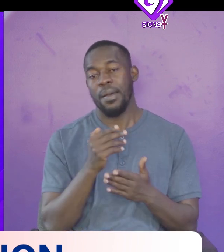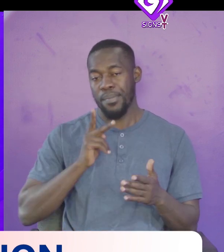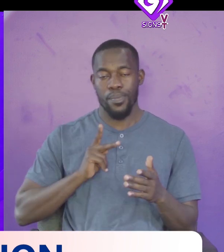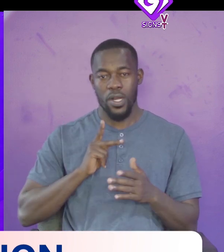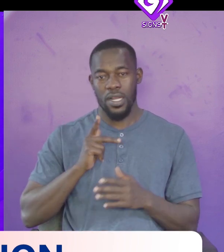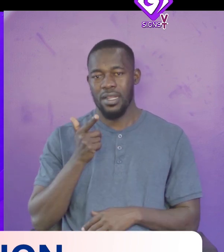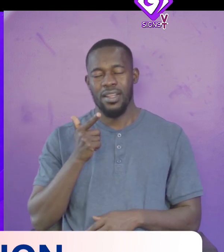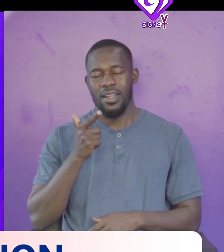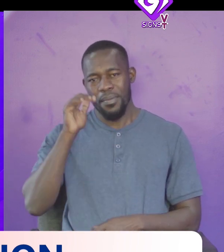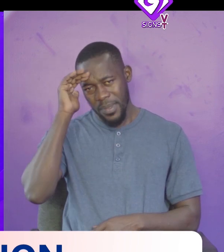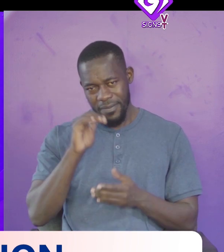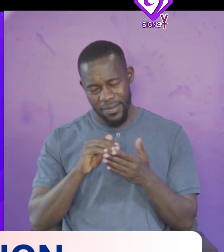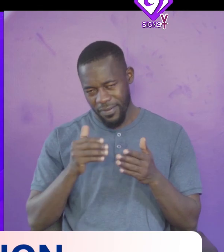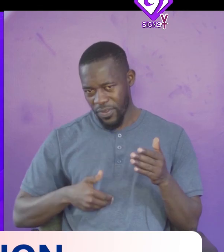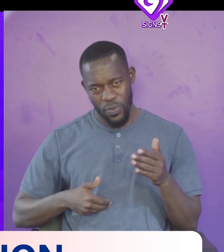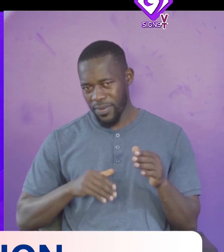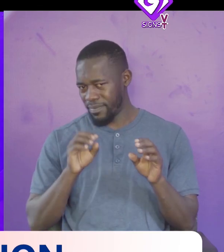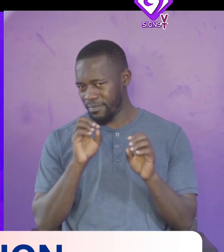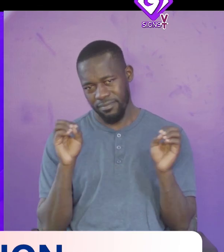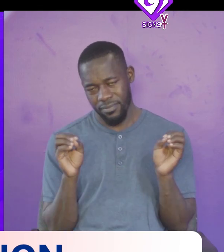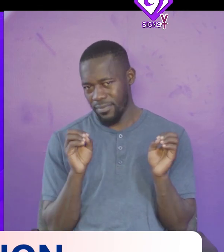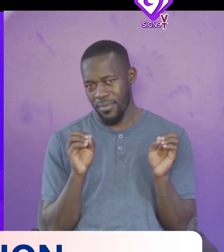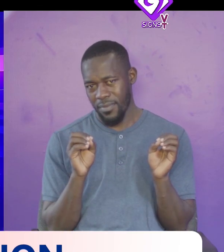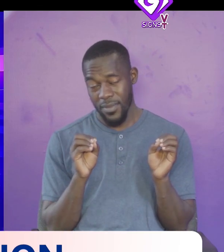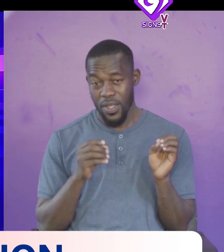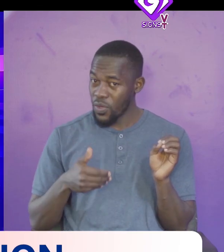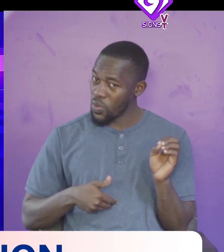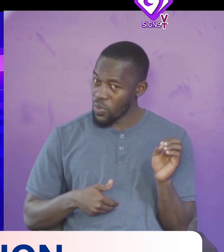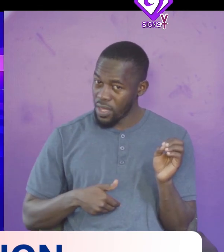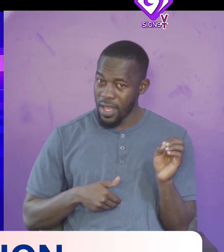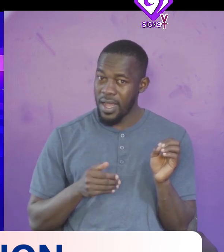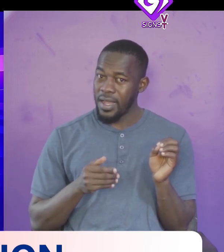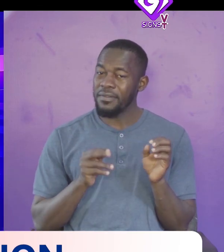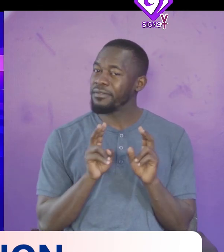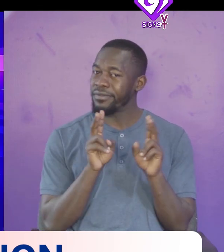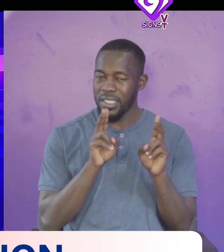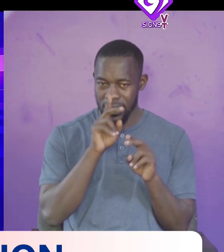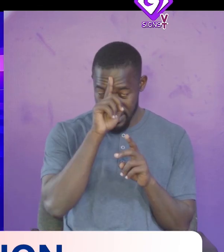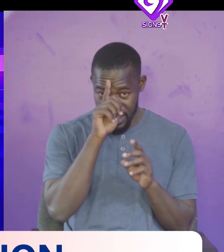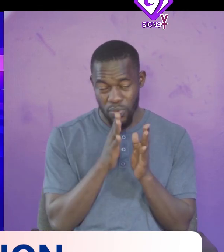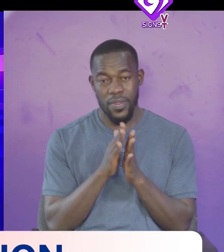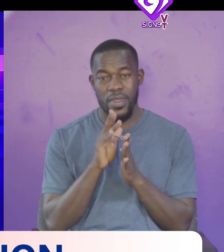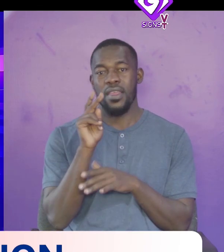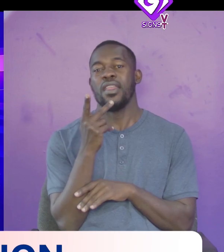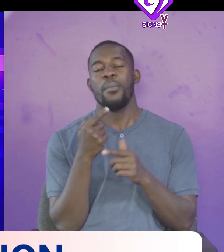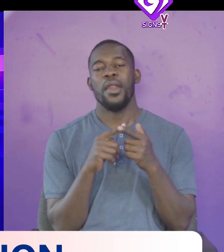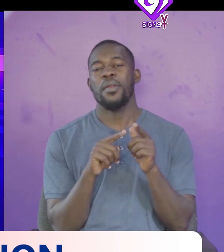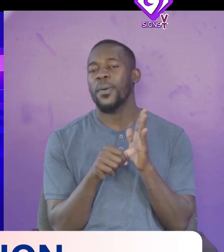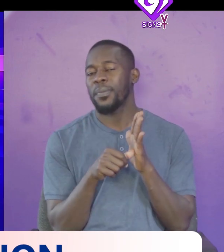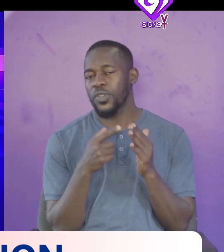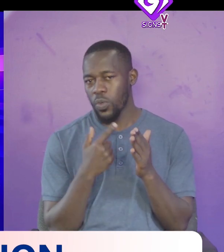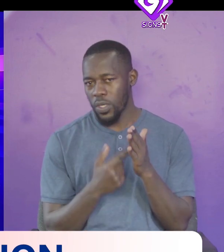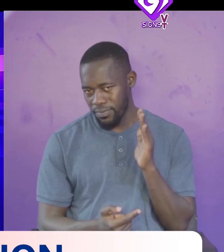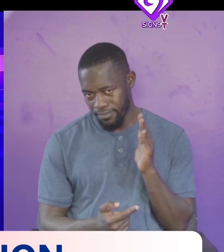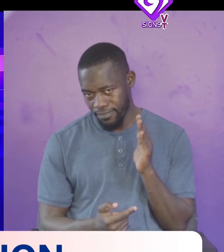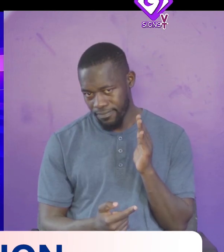young people are serious with this country. Do you know that? Young people are serious. I believe that the problem has been that there is